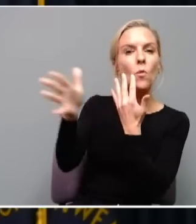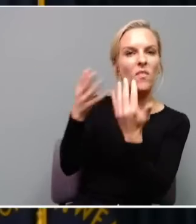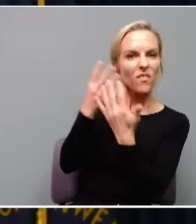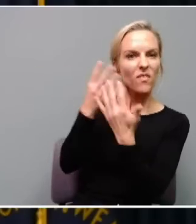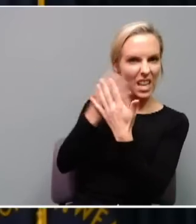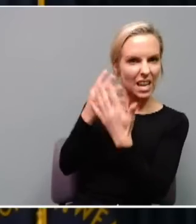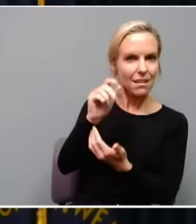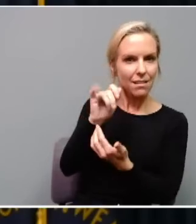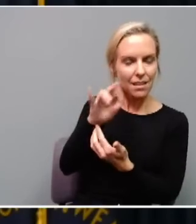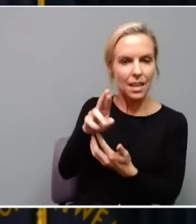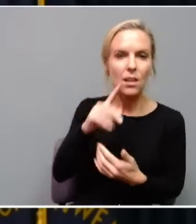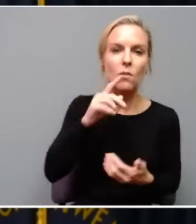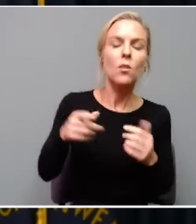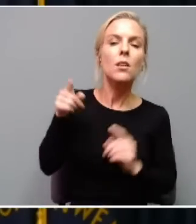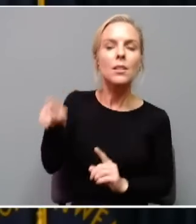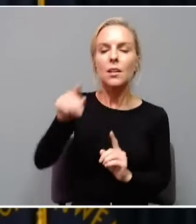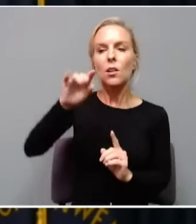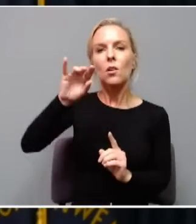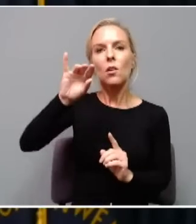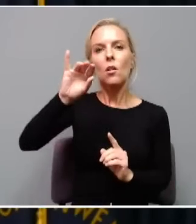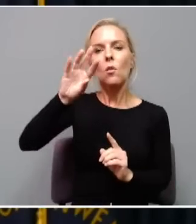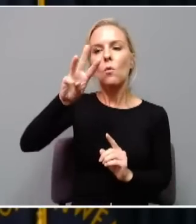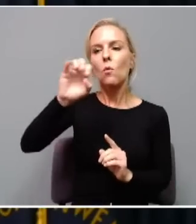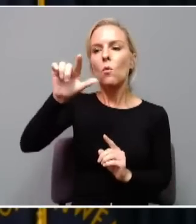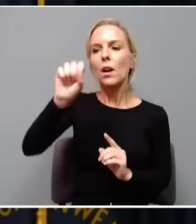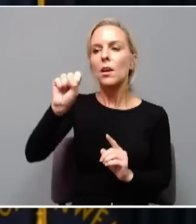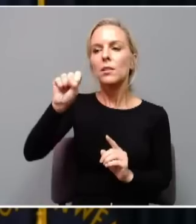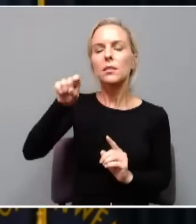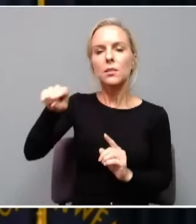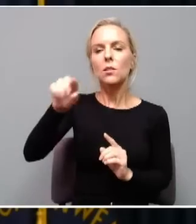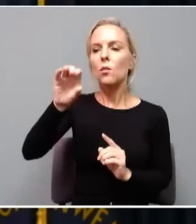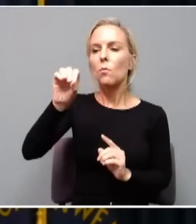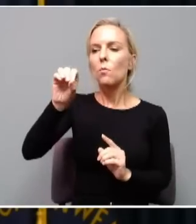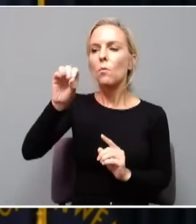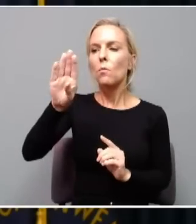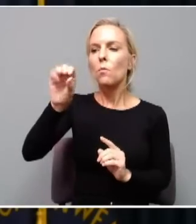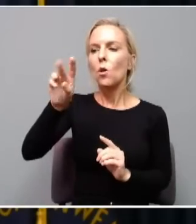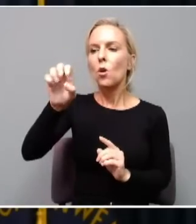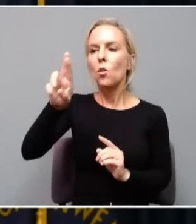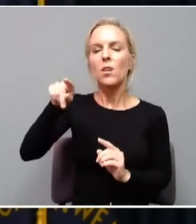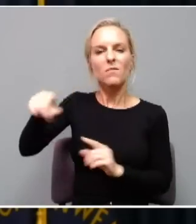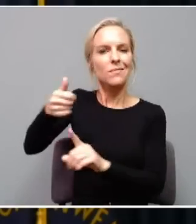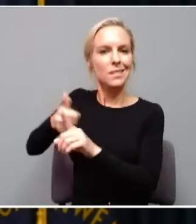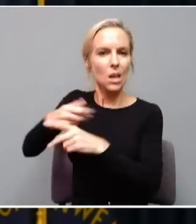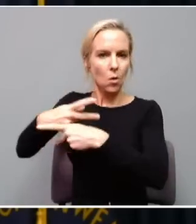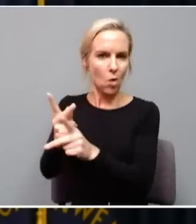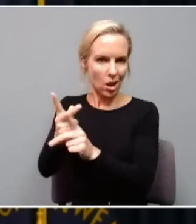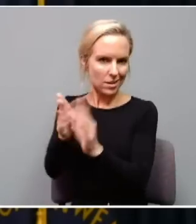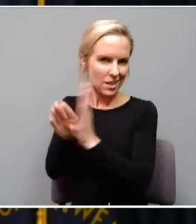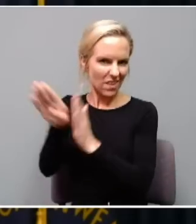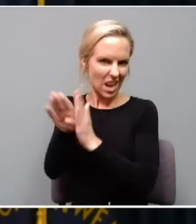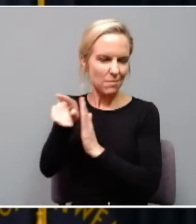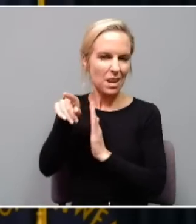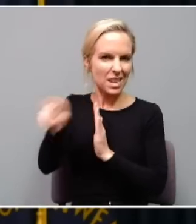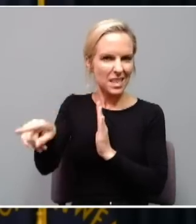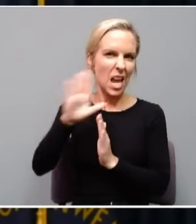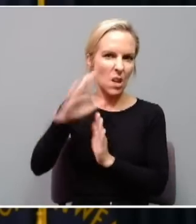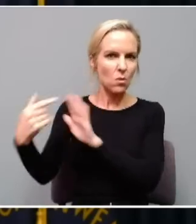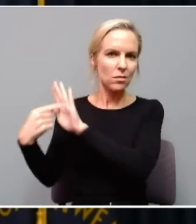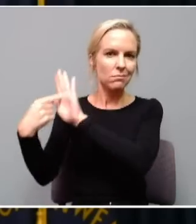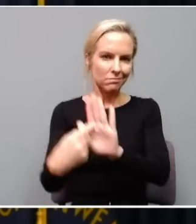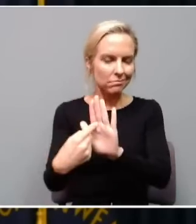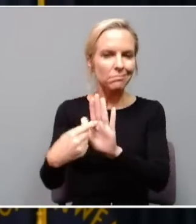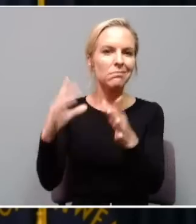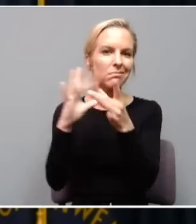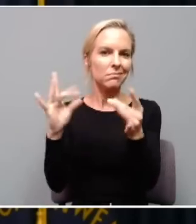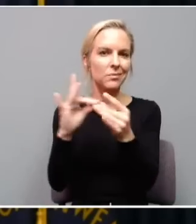Wells Bullard, the company's CEO, and Landon Borders, Director of Product Development. They're here to share more information about their new